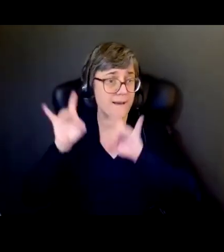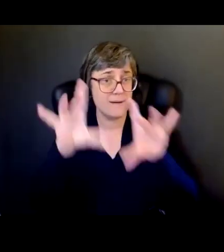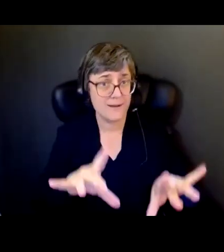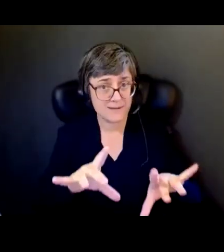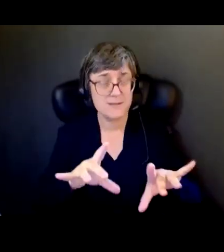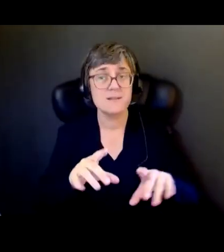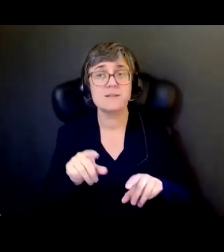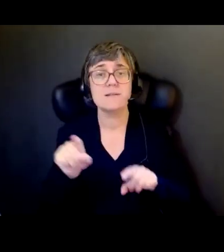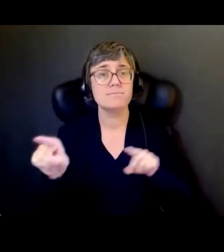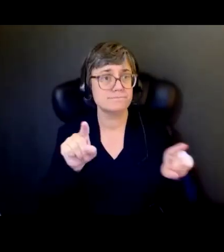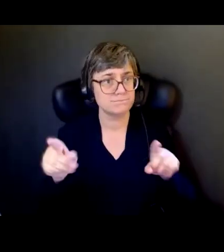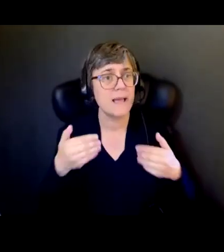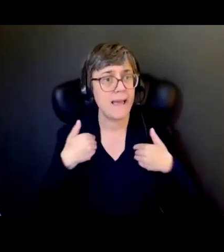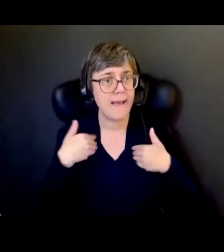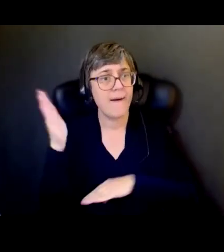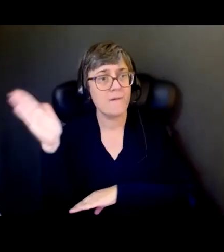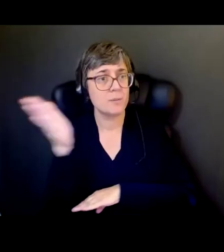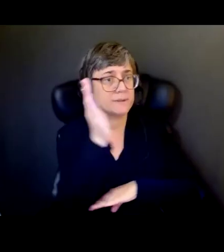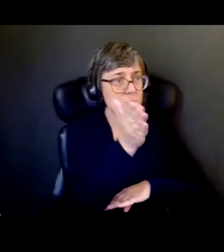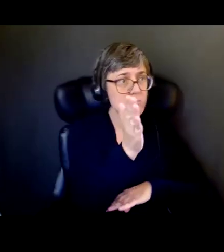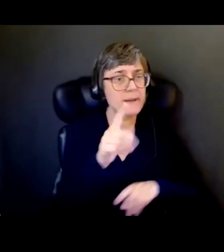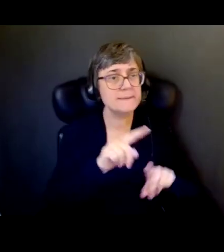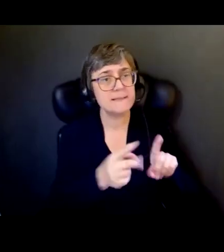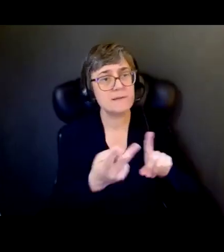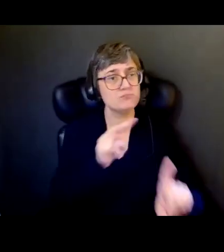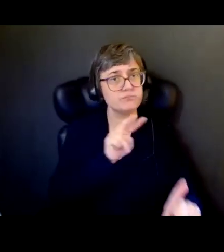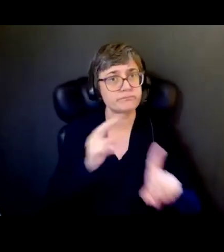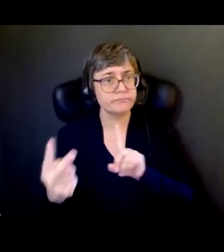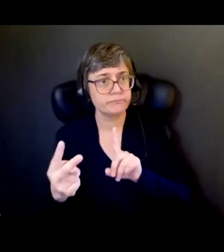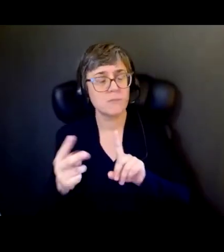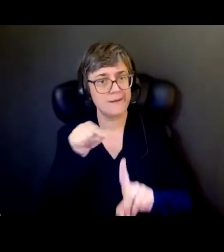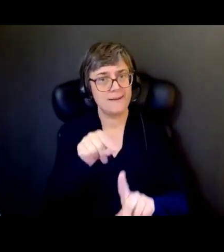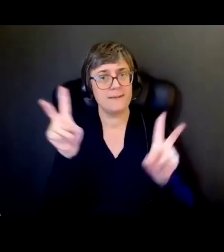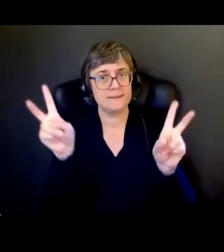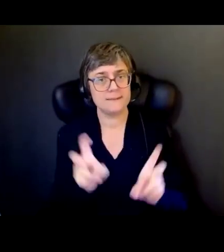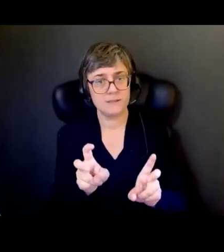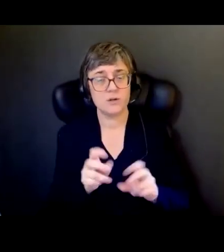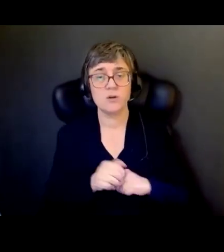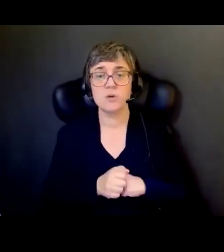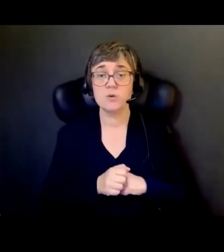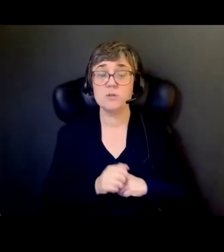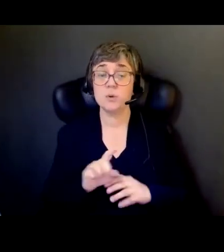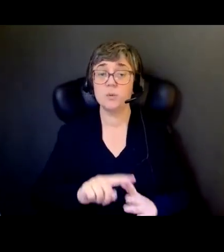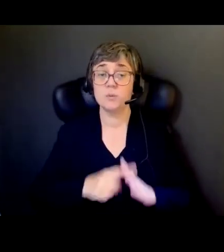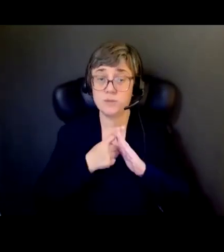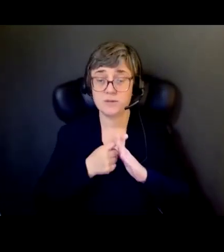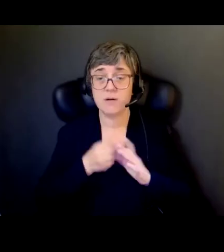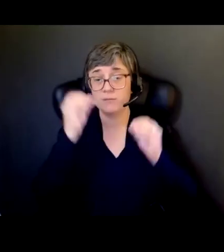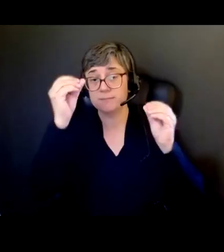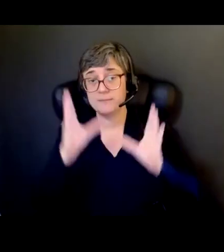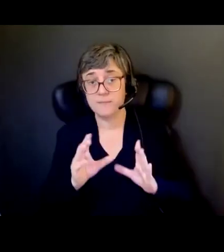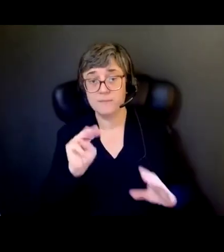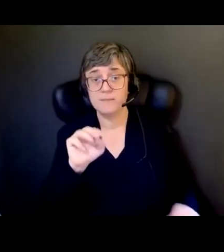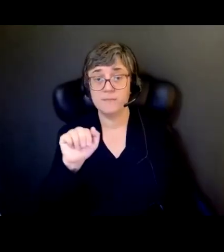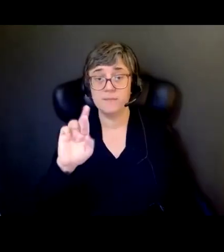issue. So a brief overview of the program today, if you haven't looked at it, we'll begin with Professor Margaret Hall, who's going to explore